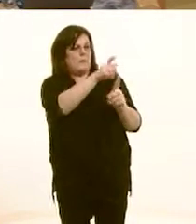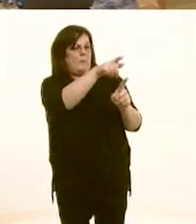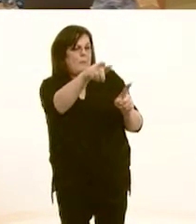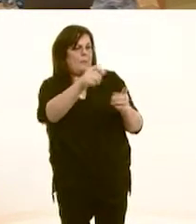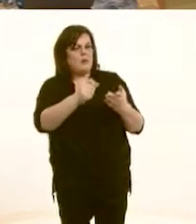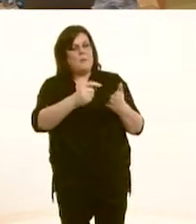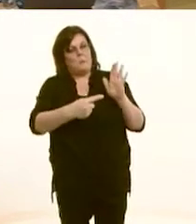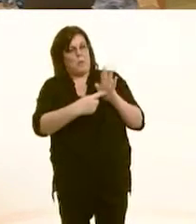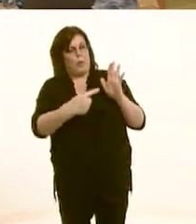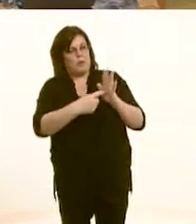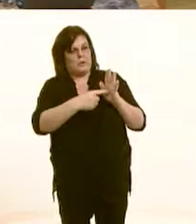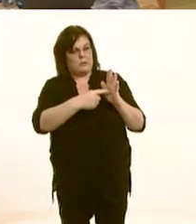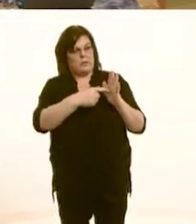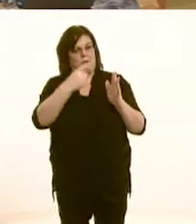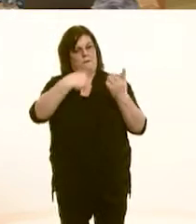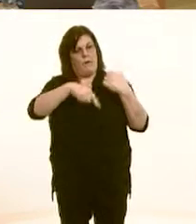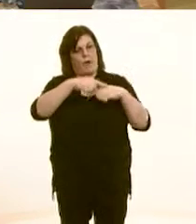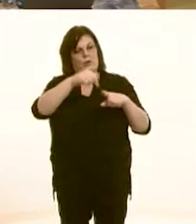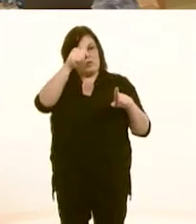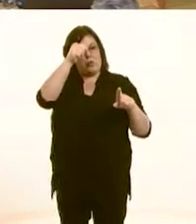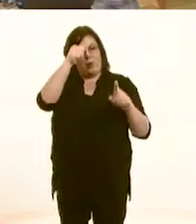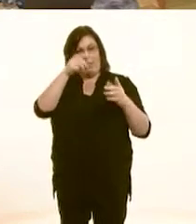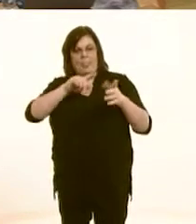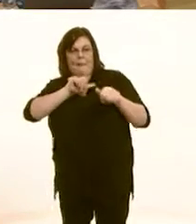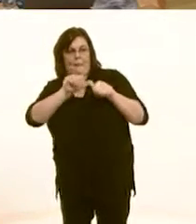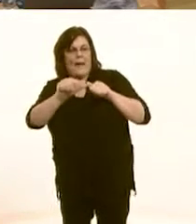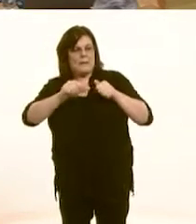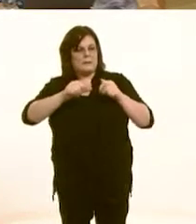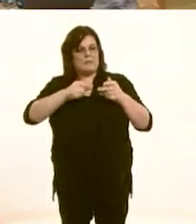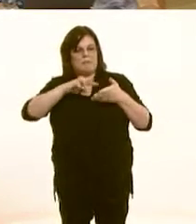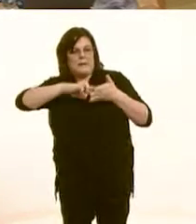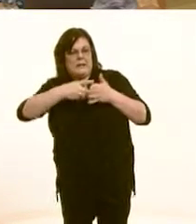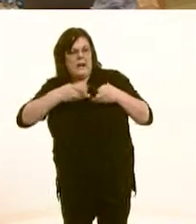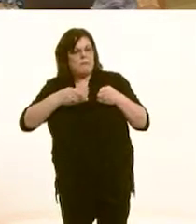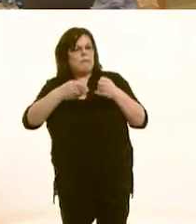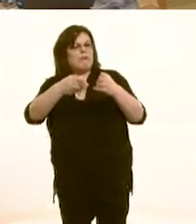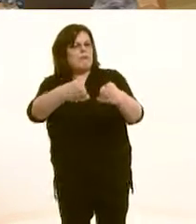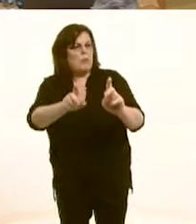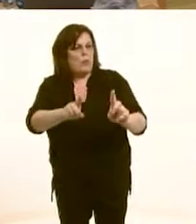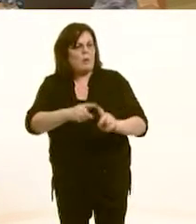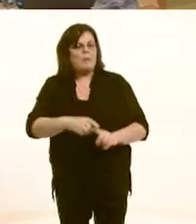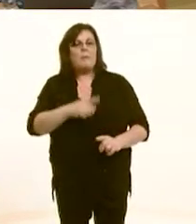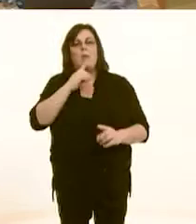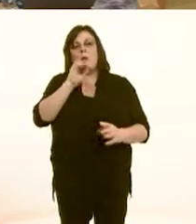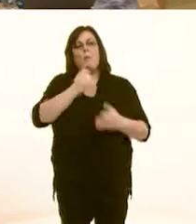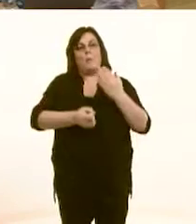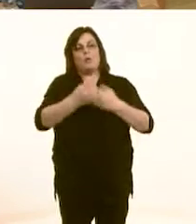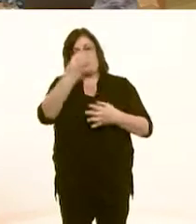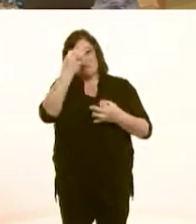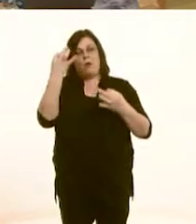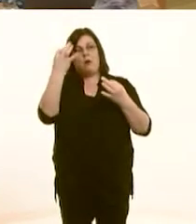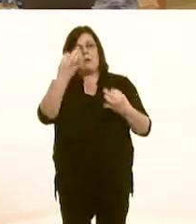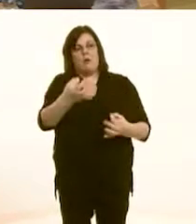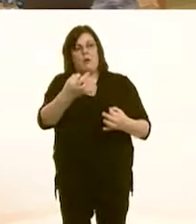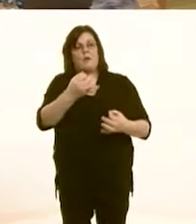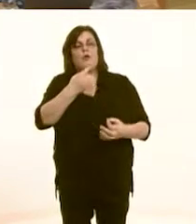to inform the design of the road as it moves forward. There will be an opportunity to comment formally on the draft statutory orders